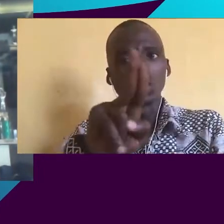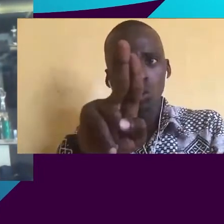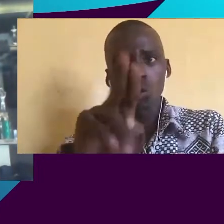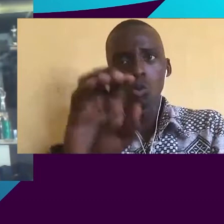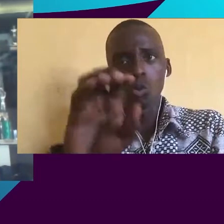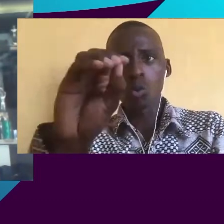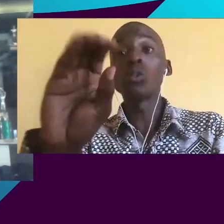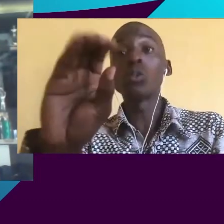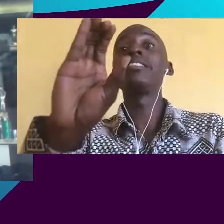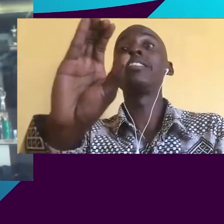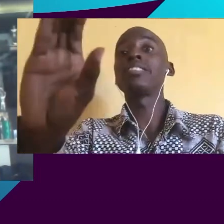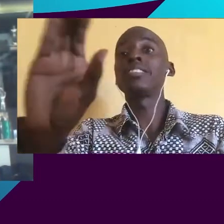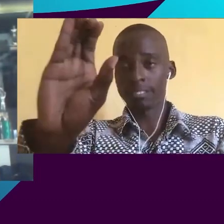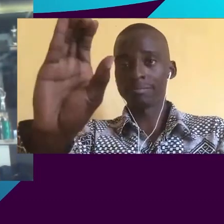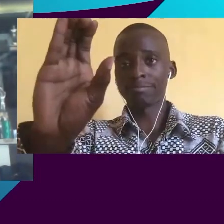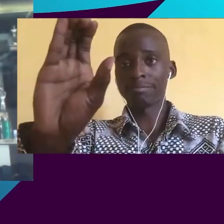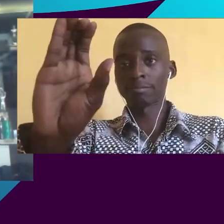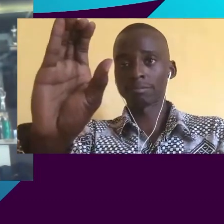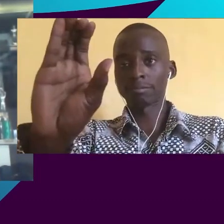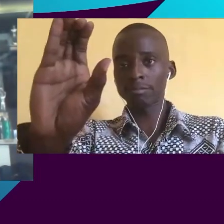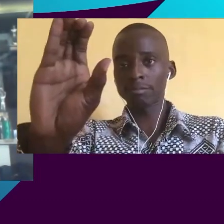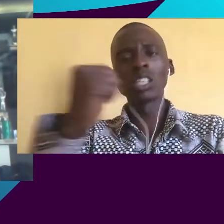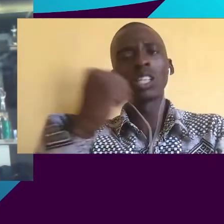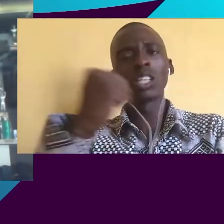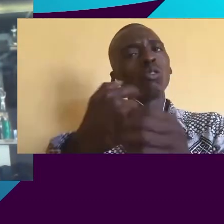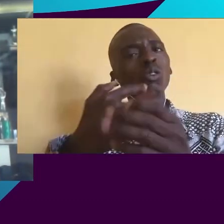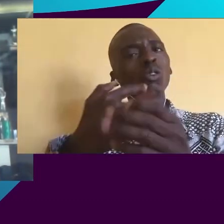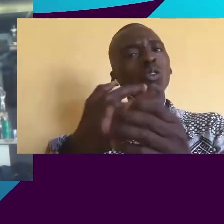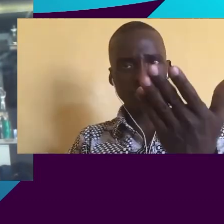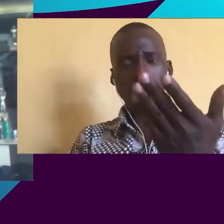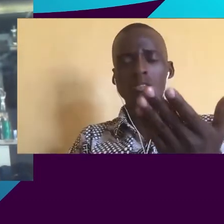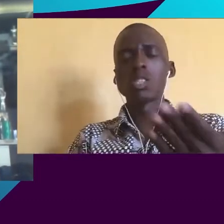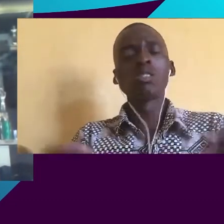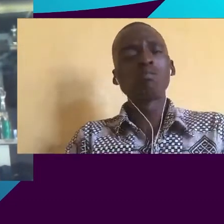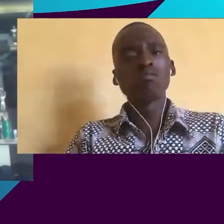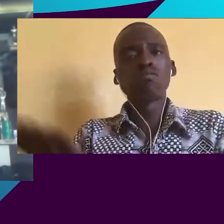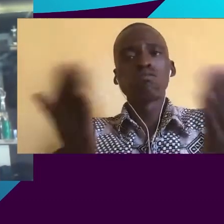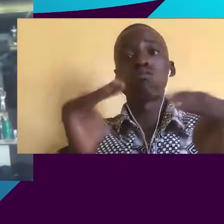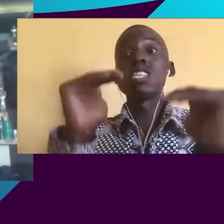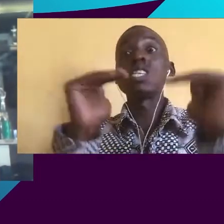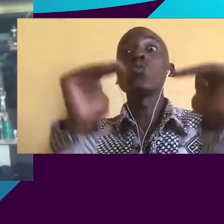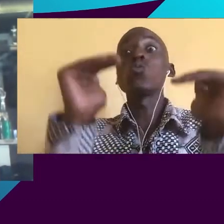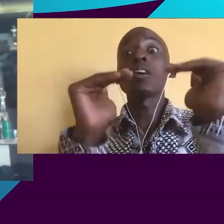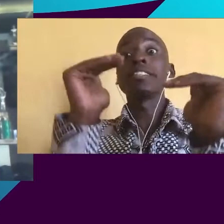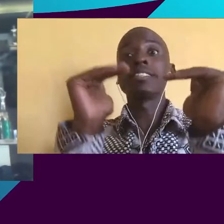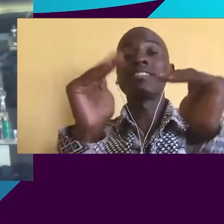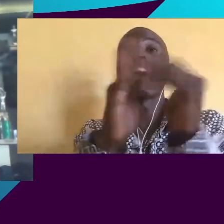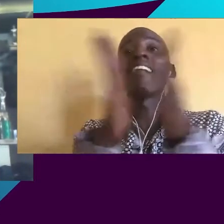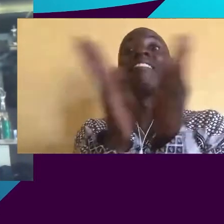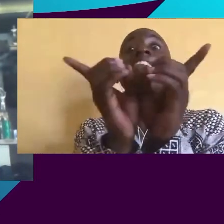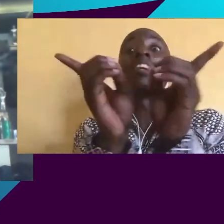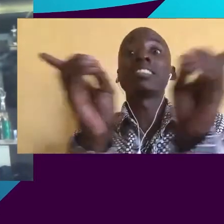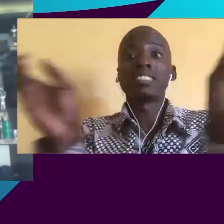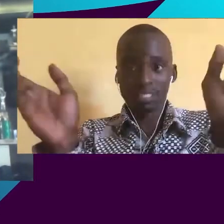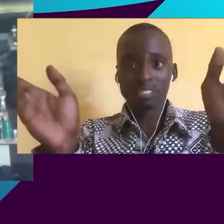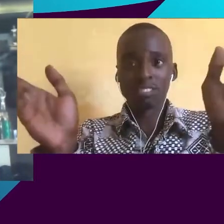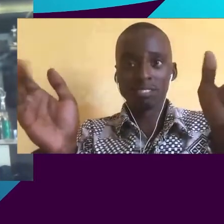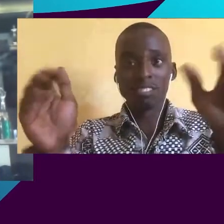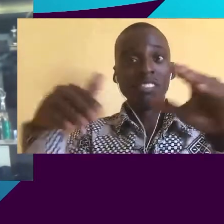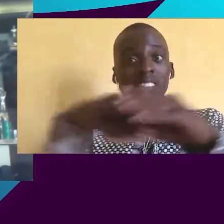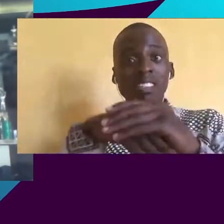itself, doing to enhance equality and diversity in a commission that you